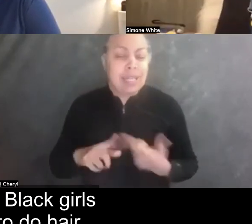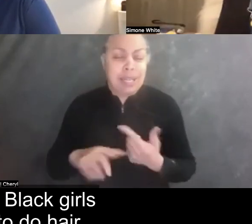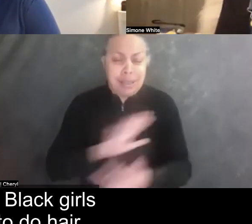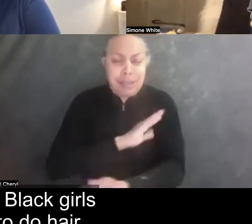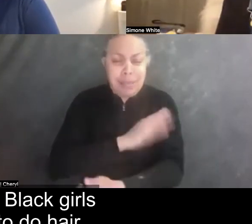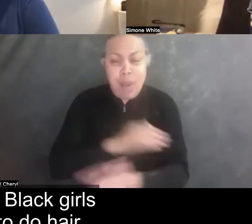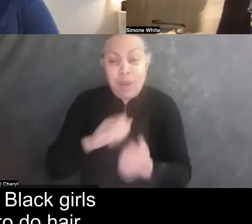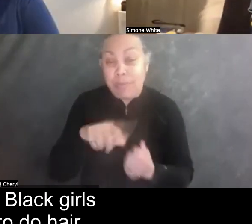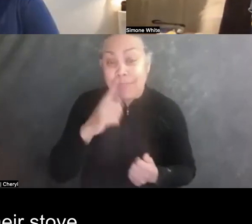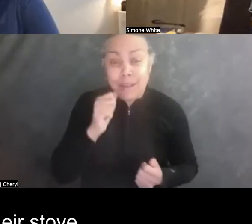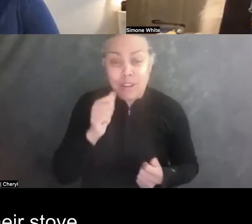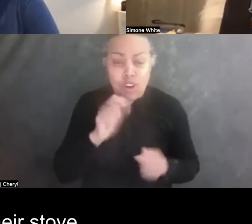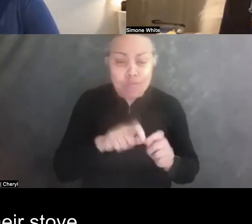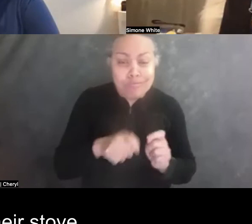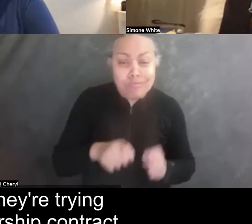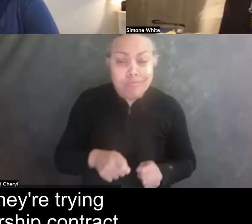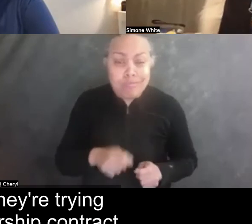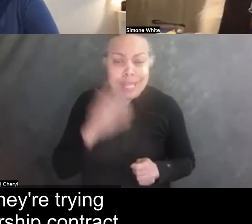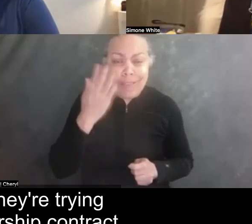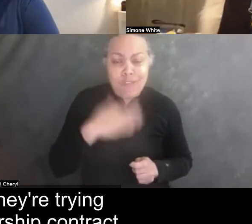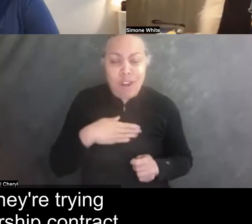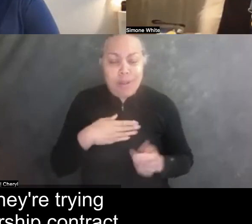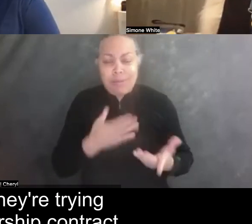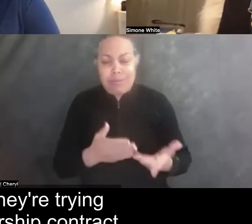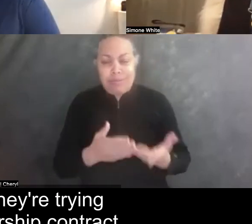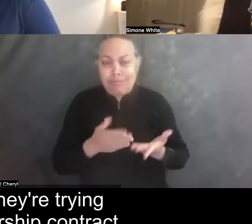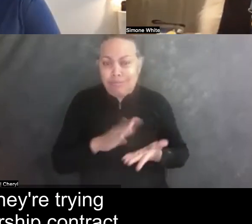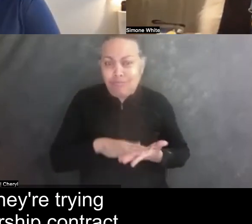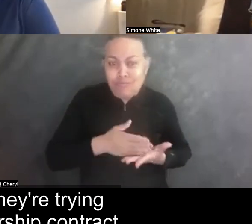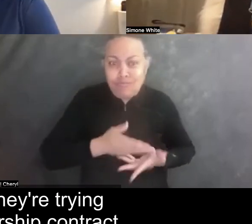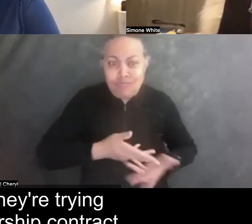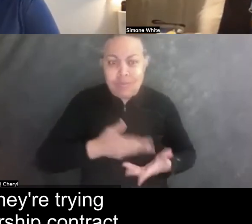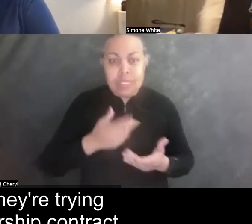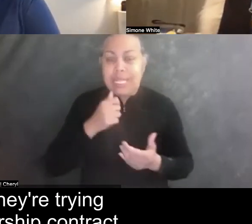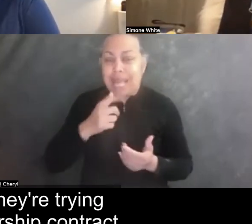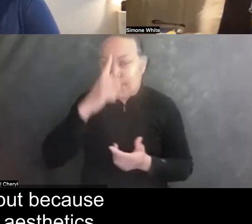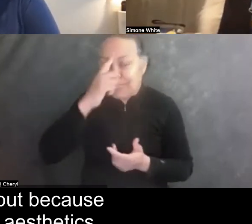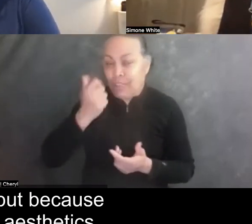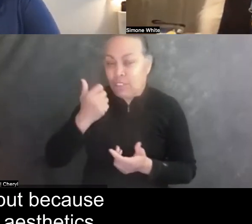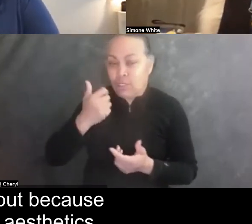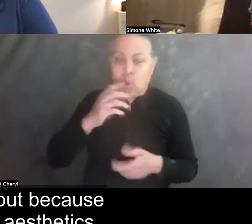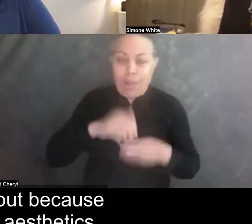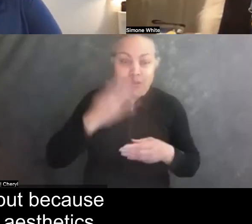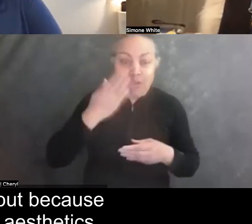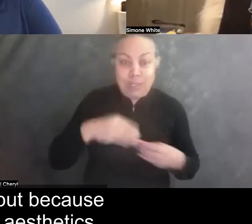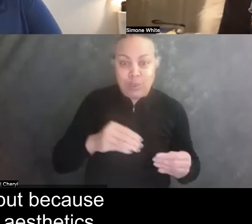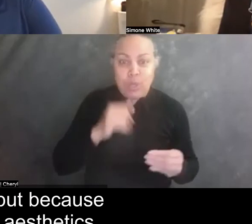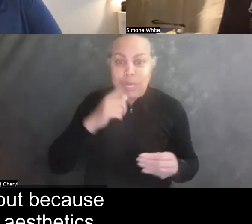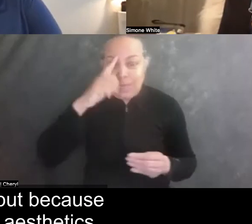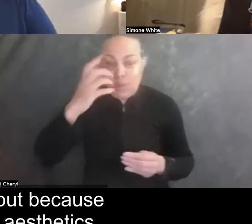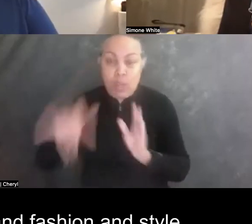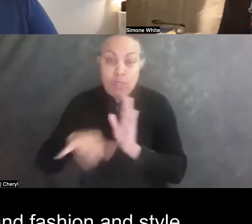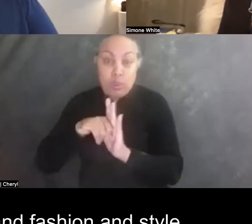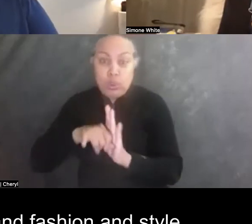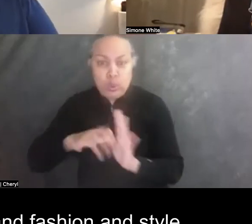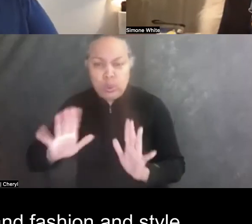girls being able to do hair in front of their stove, not because they're trying to get a sponsorship contract on YouTube, but because they love the